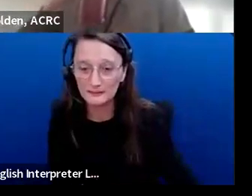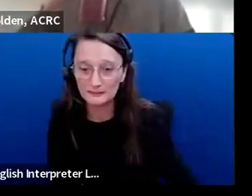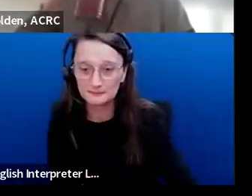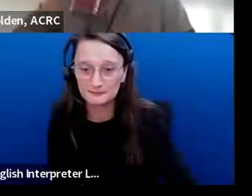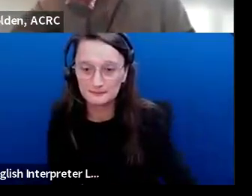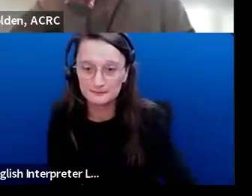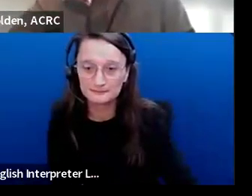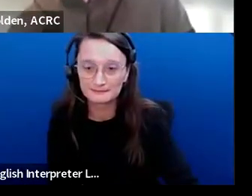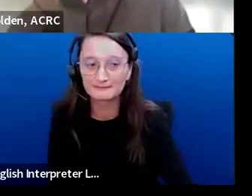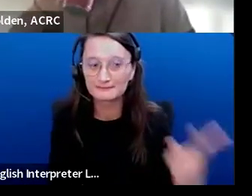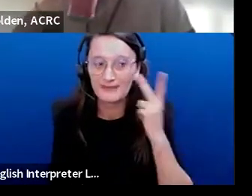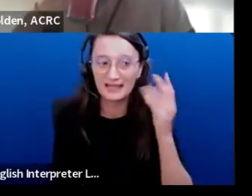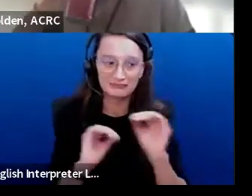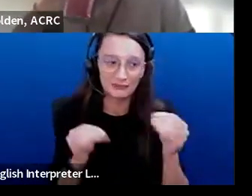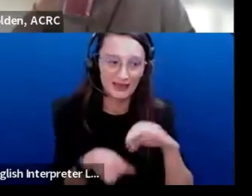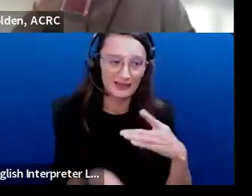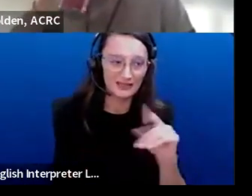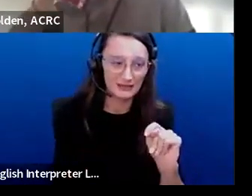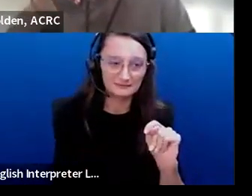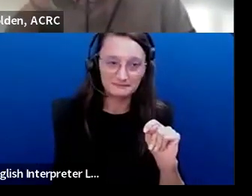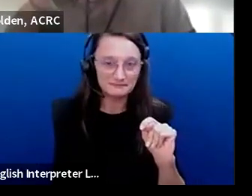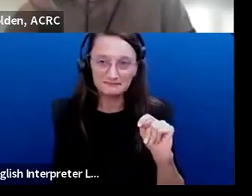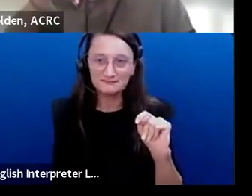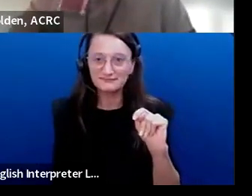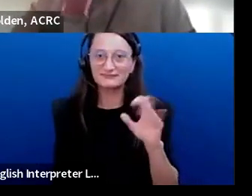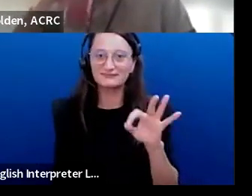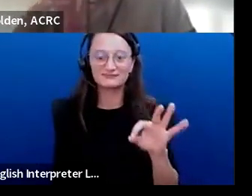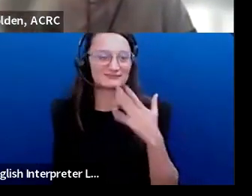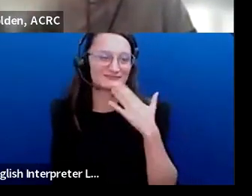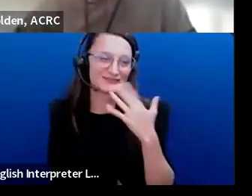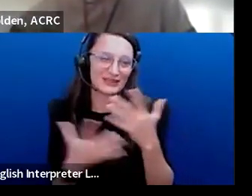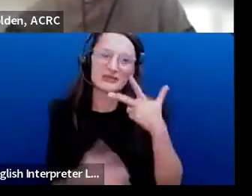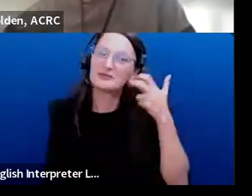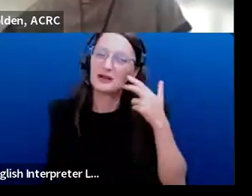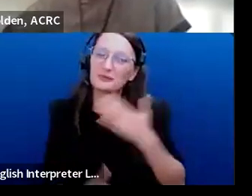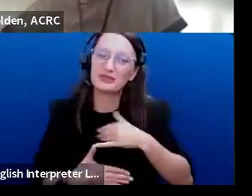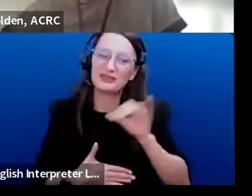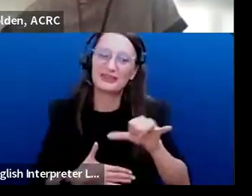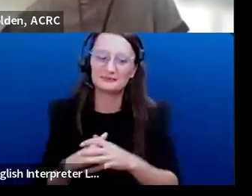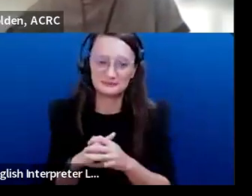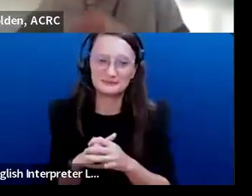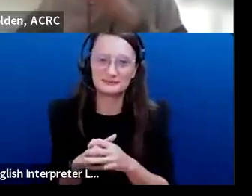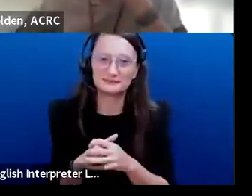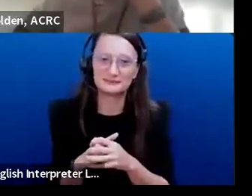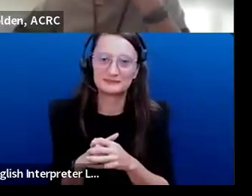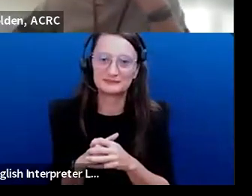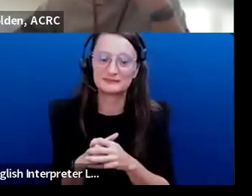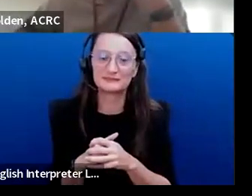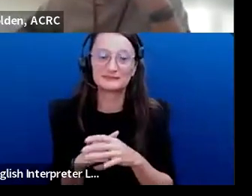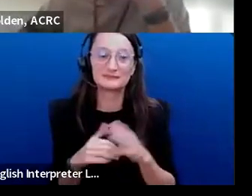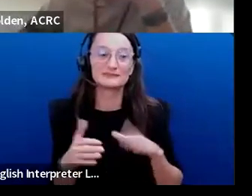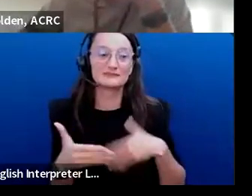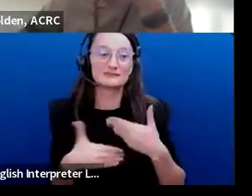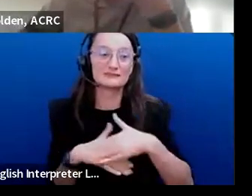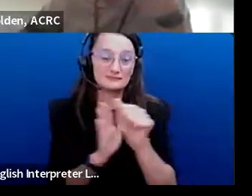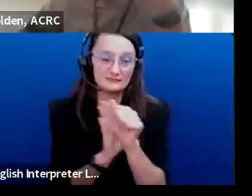I don't see anything in the chat. All right. Well, thank you so much, Michael. Appreciate that. So next on our agenda, we'll